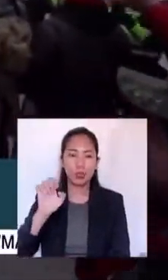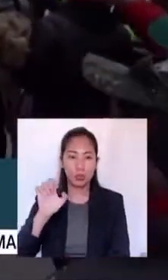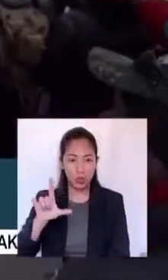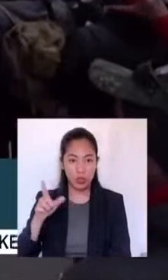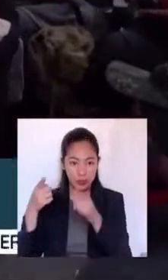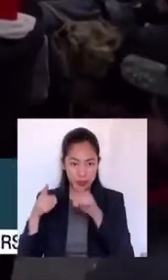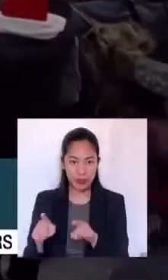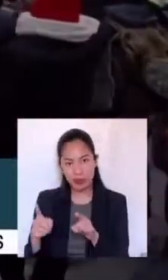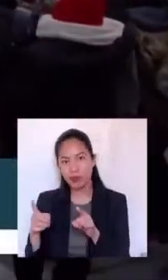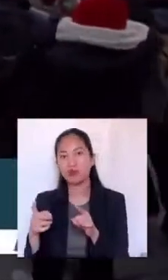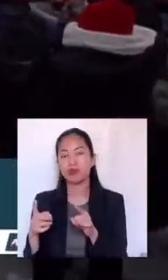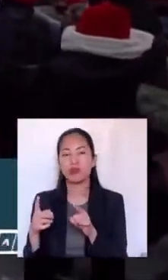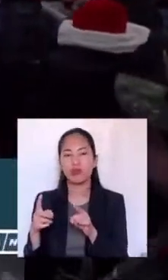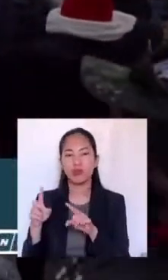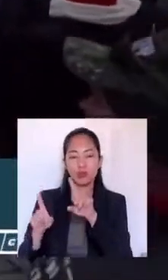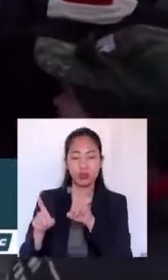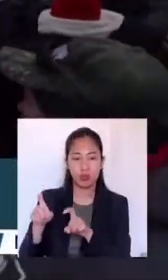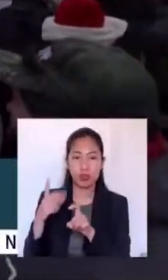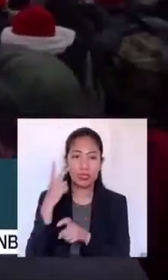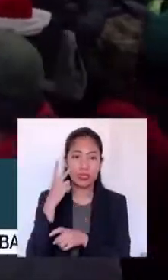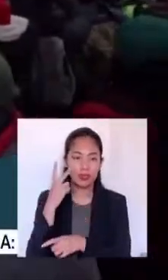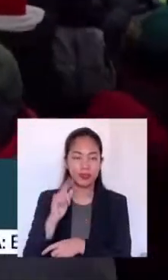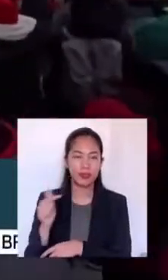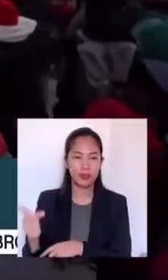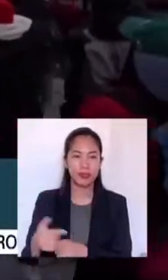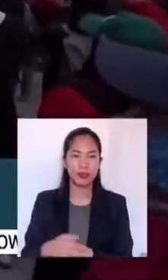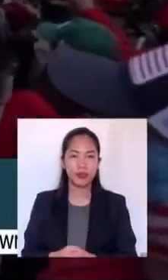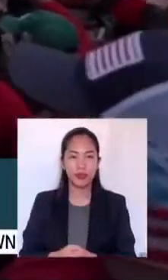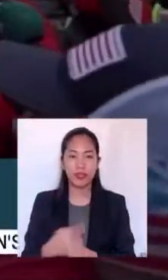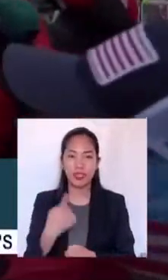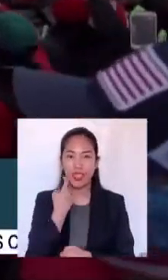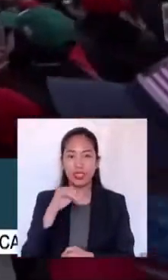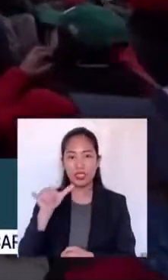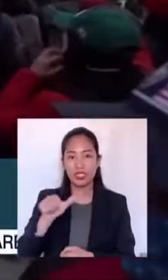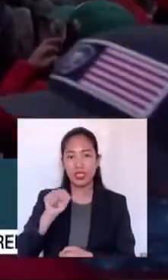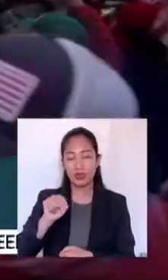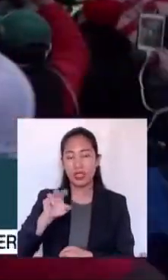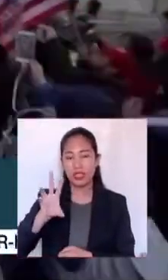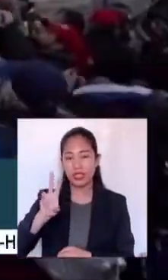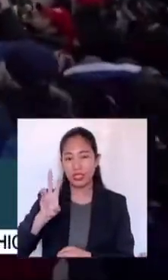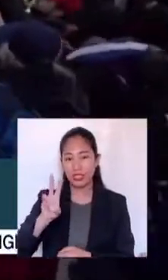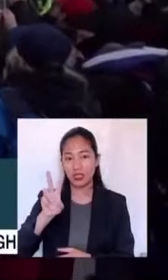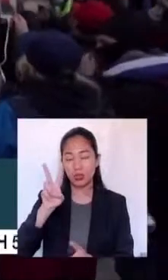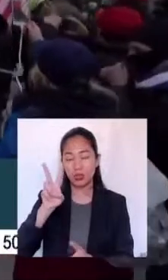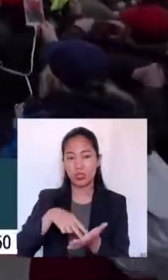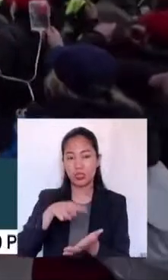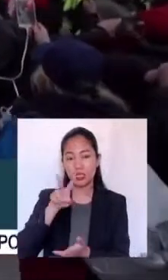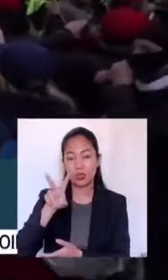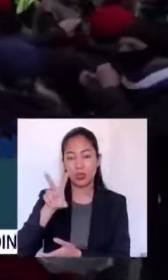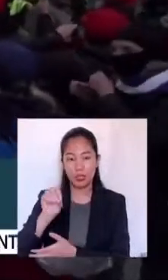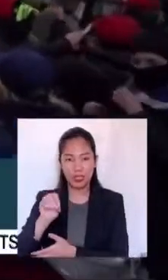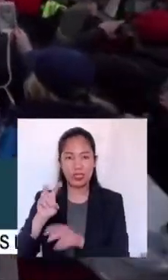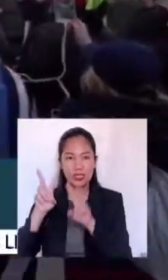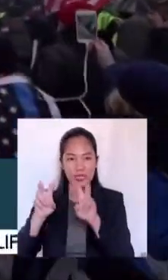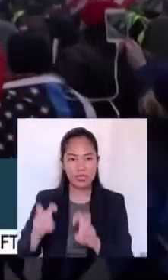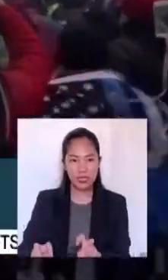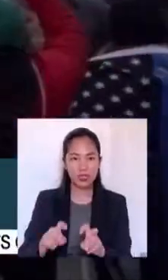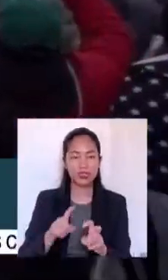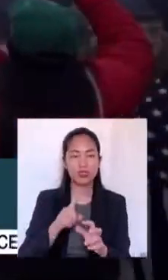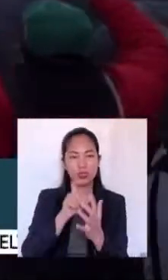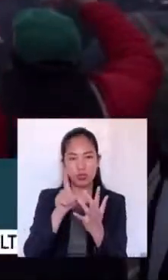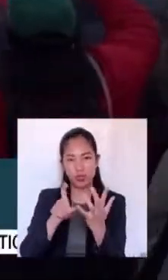A U.S. congressional probe of the deadly January 6th Capitol riot a year ago is now looking into issuing subpoenas to sitting